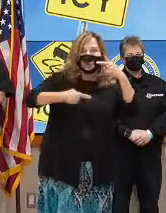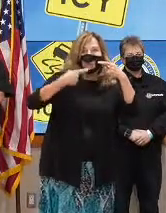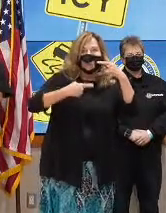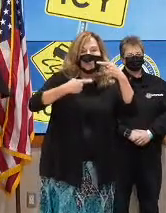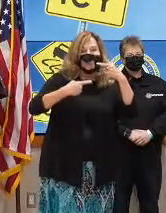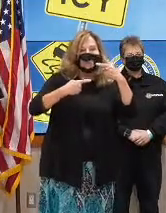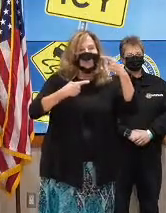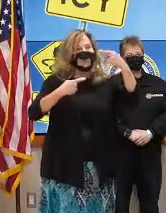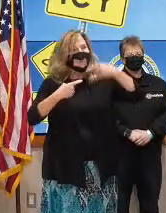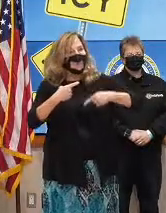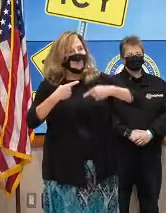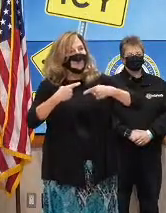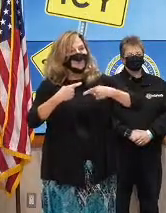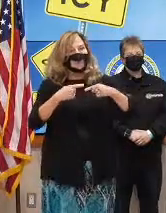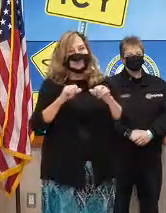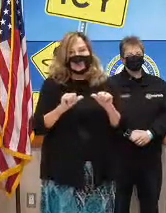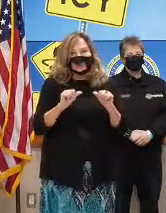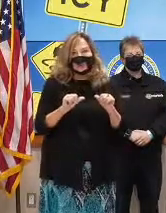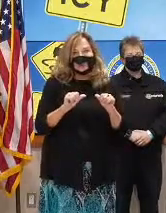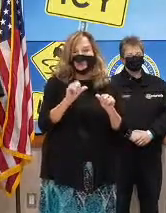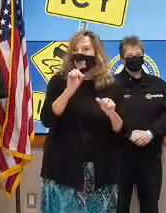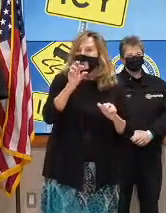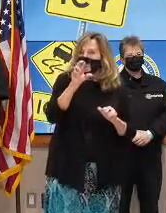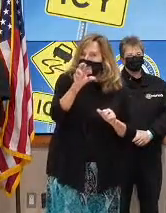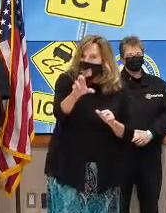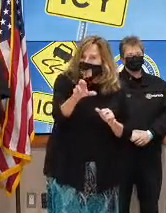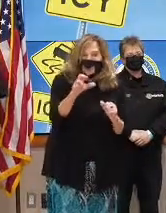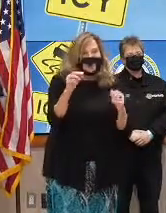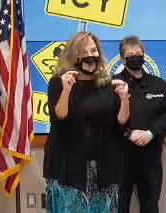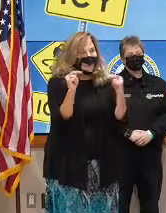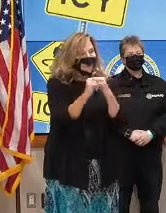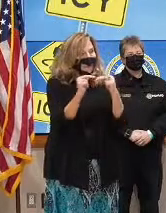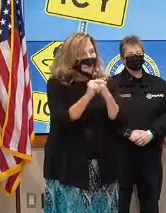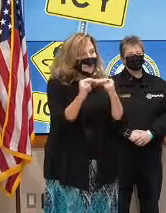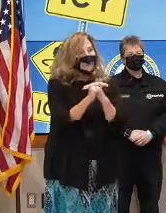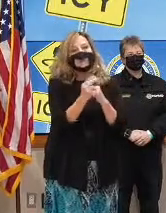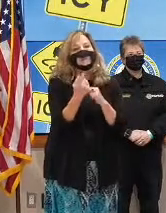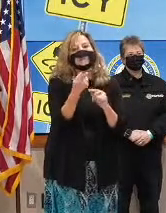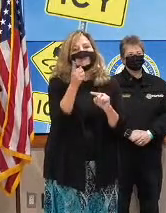weather, that could mean our roads become impassable.